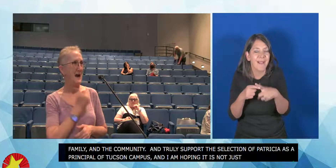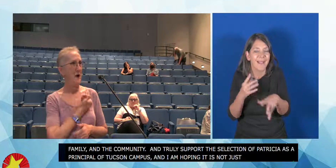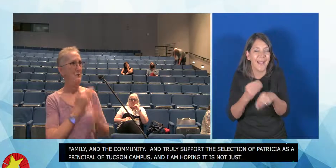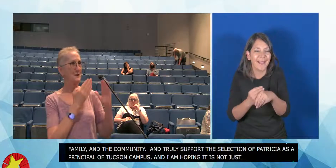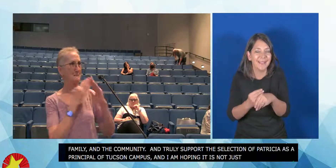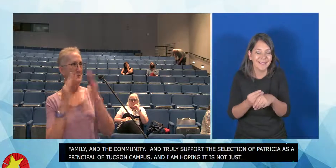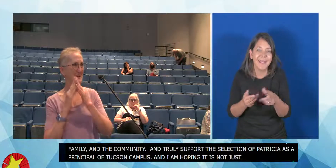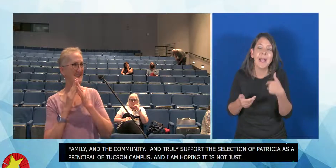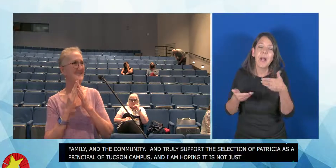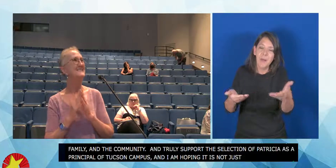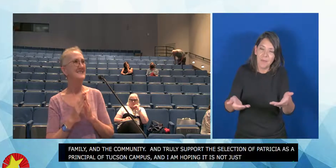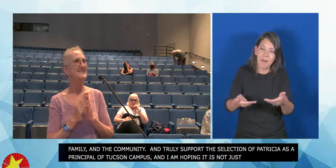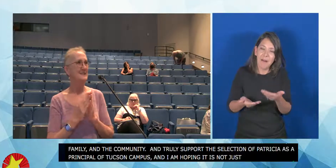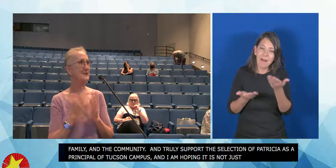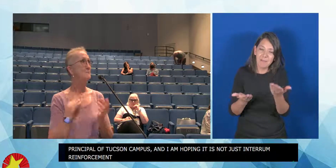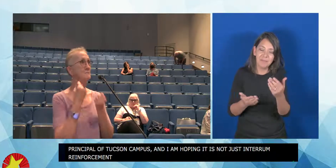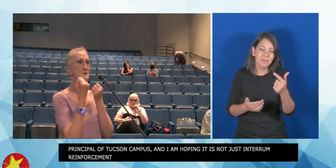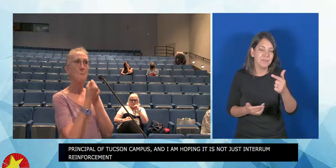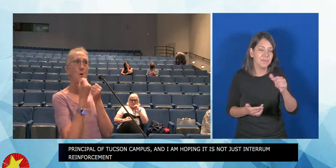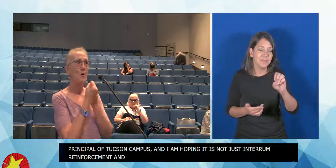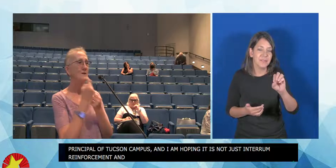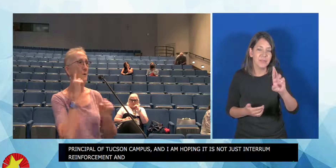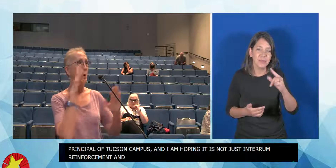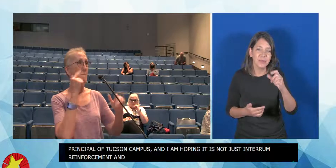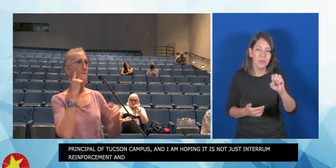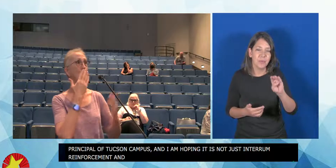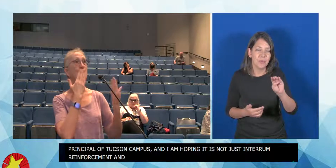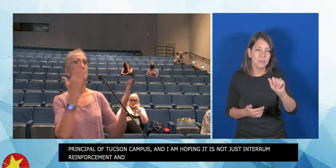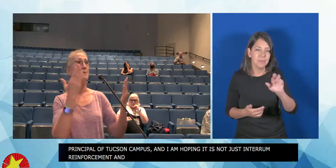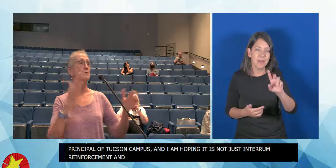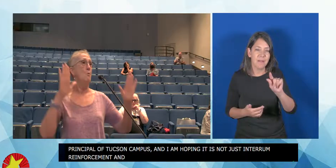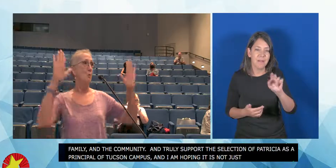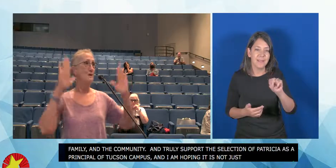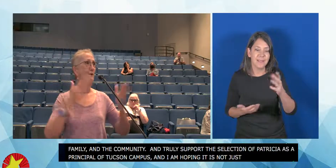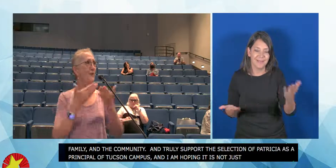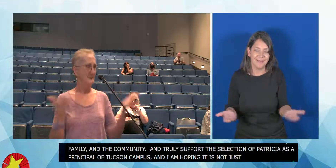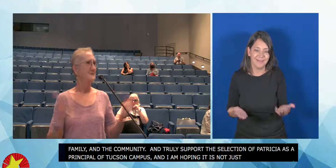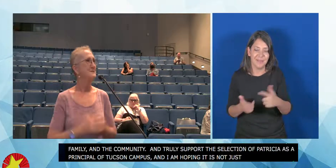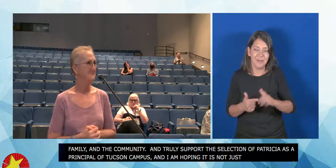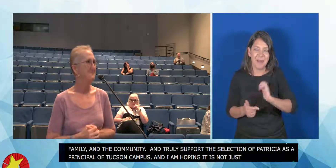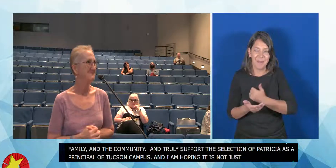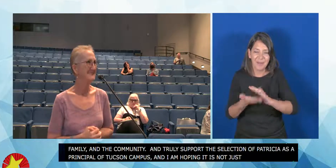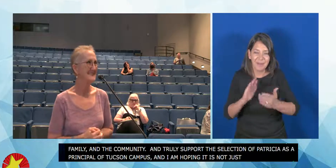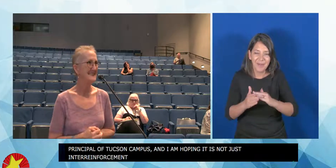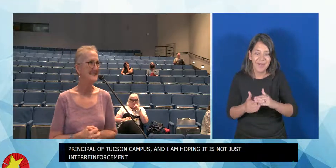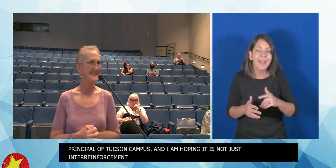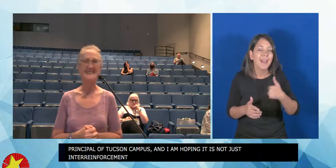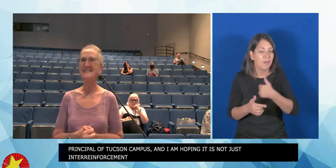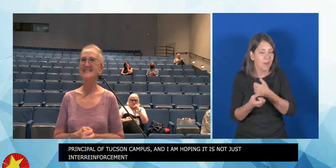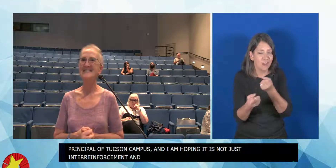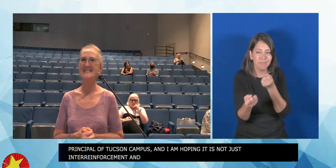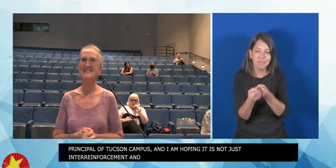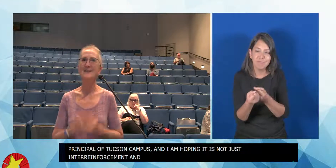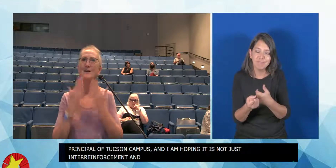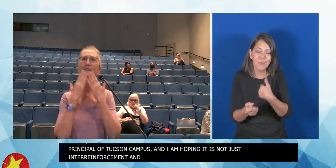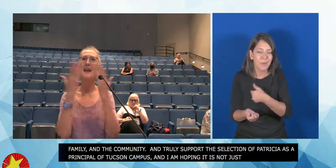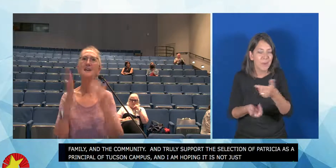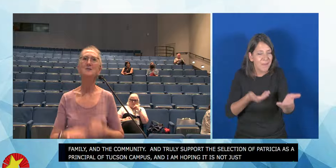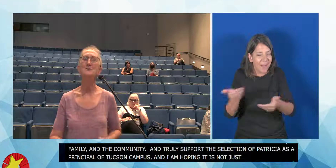welcome George Martin to our community. We are supportive and welcoming, and we hope for wonderful